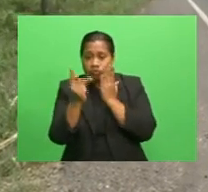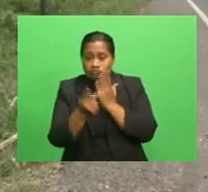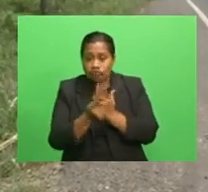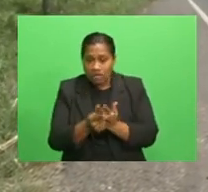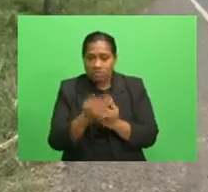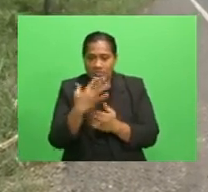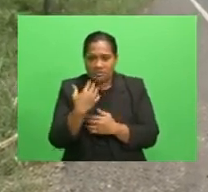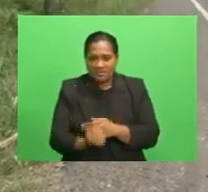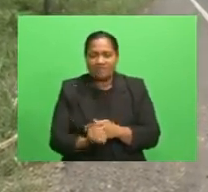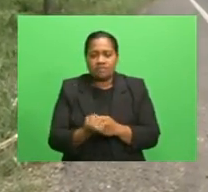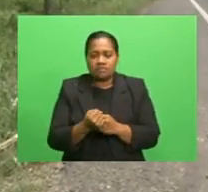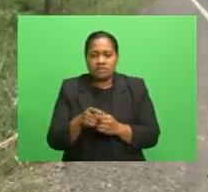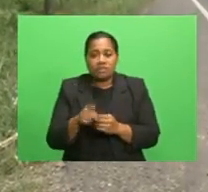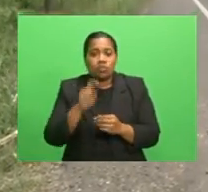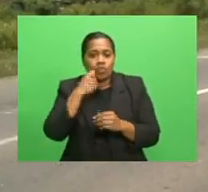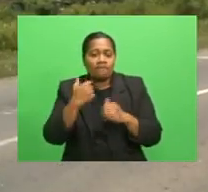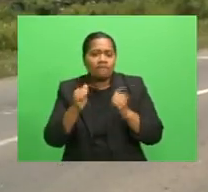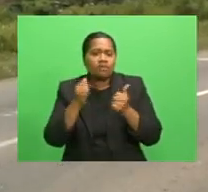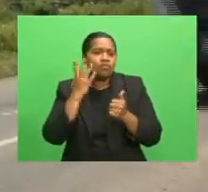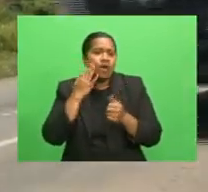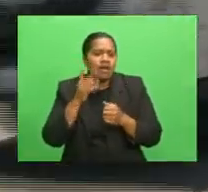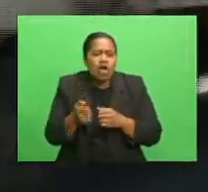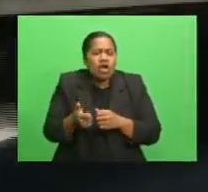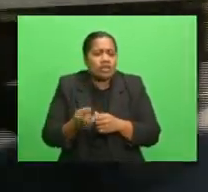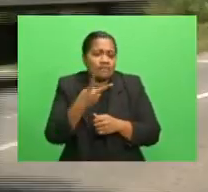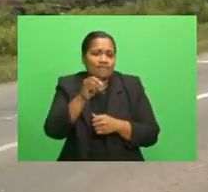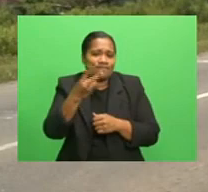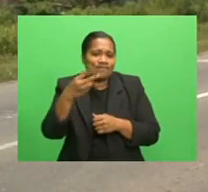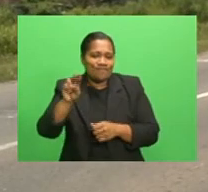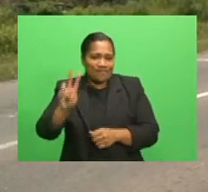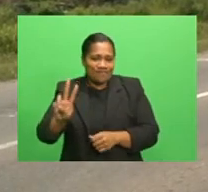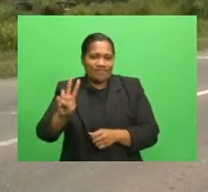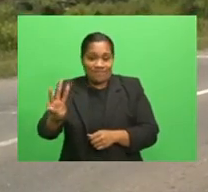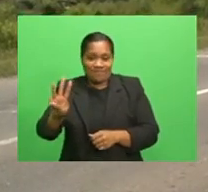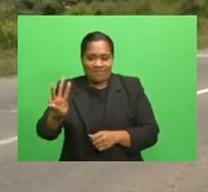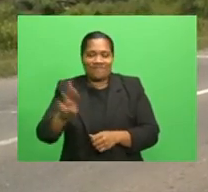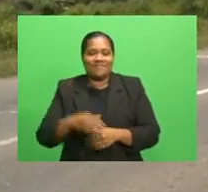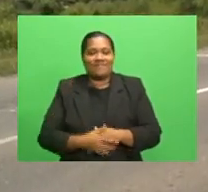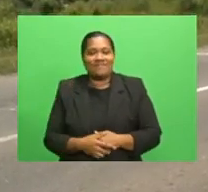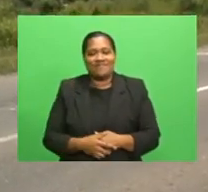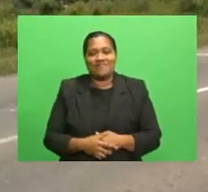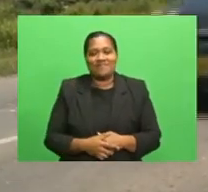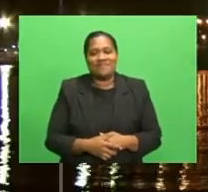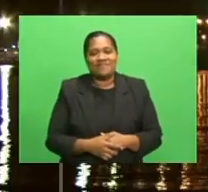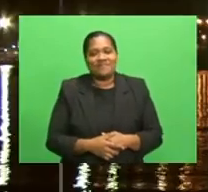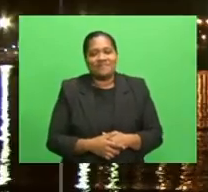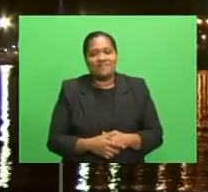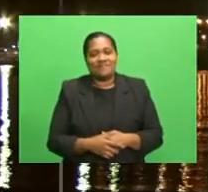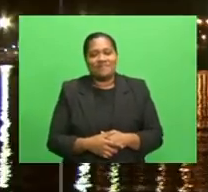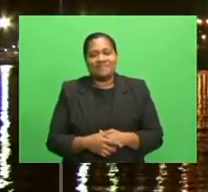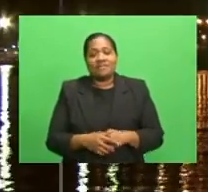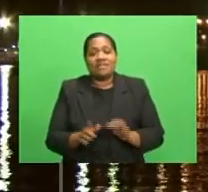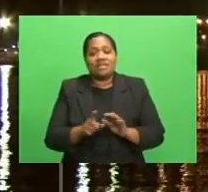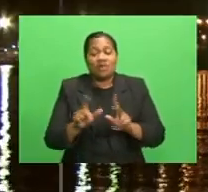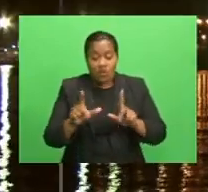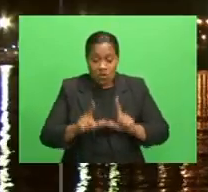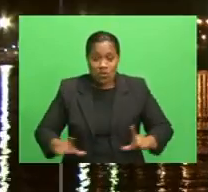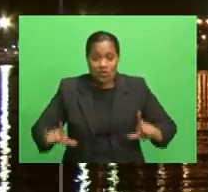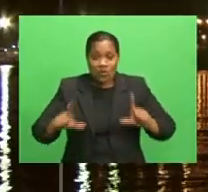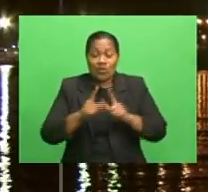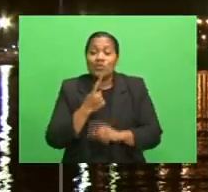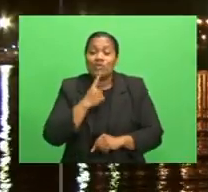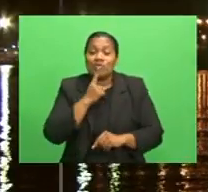is expected to end early 2023. Apanisa Wangarandovu, FBC News. The local noodle